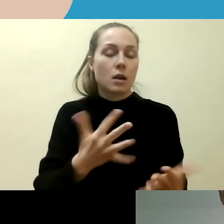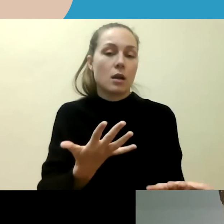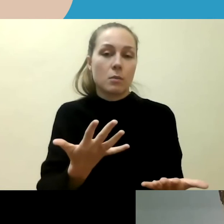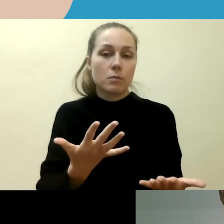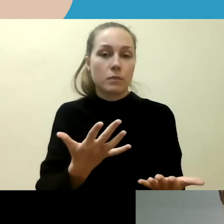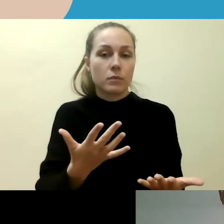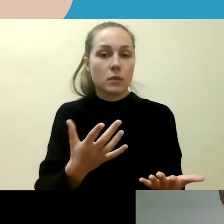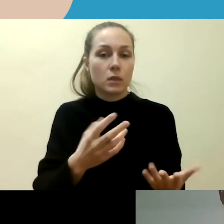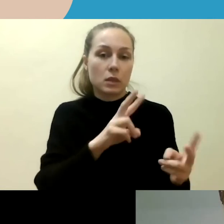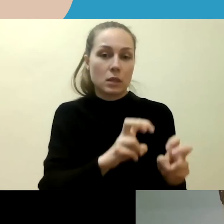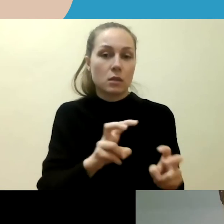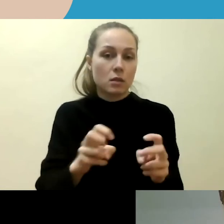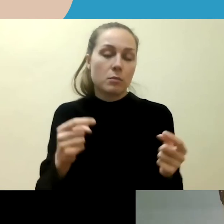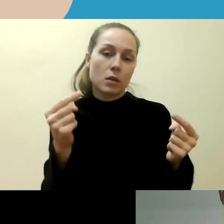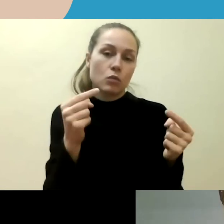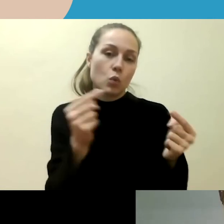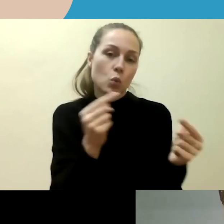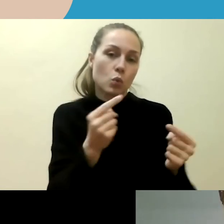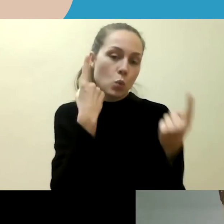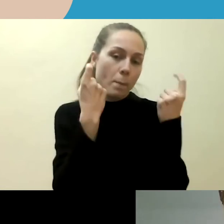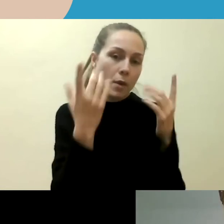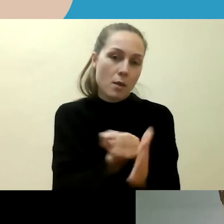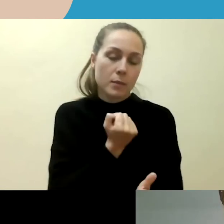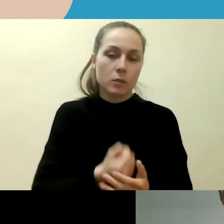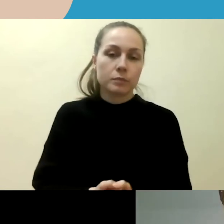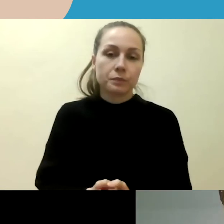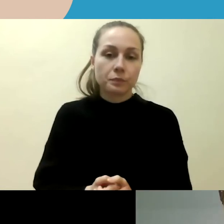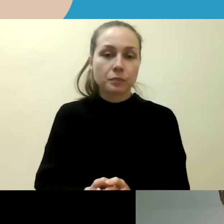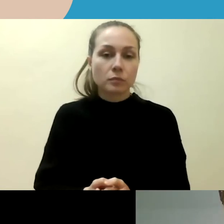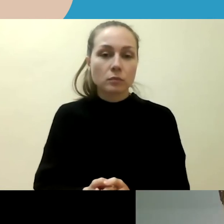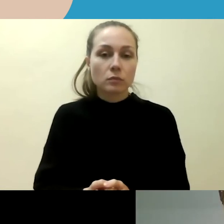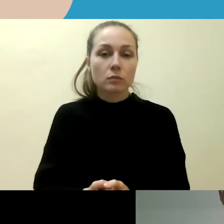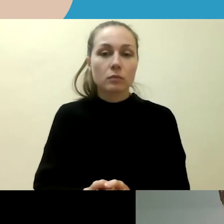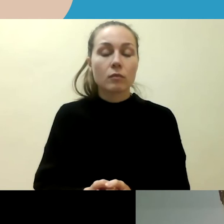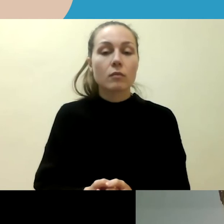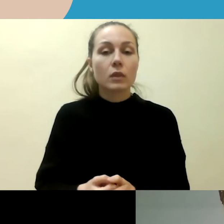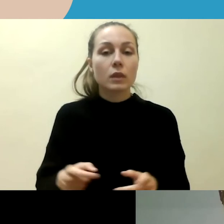Because the state has to plan its response to such hate crimes.